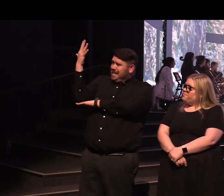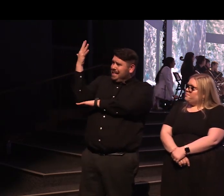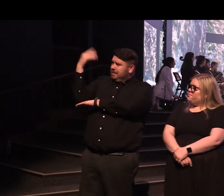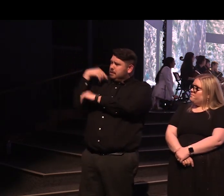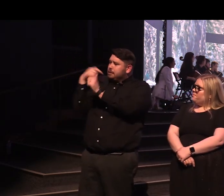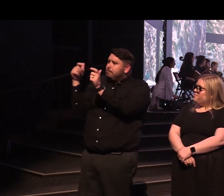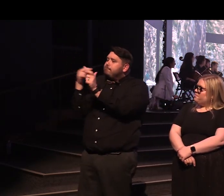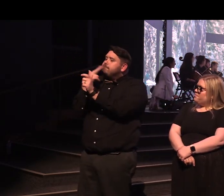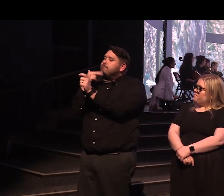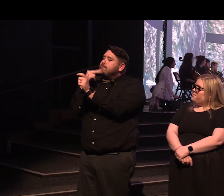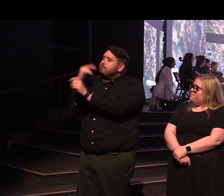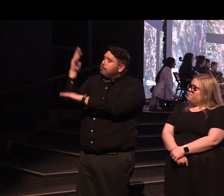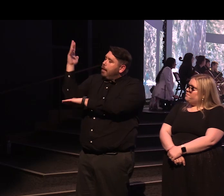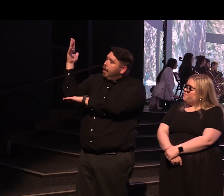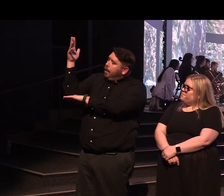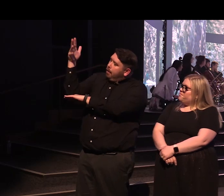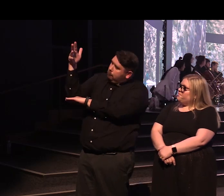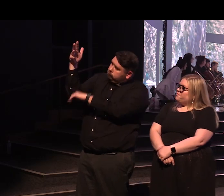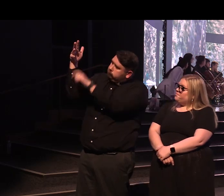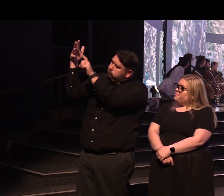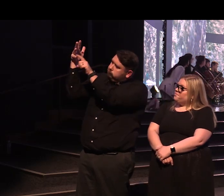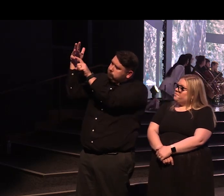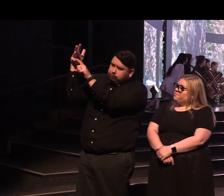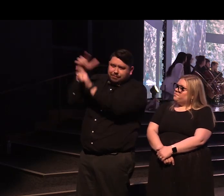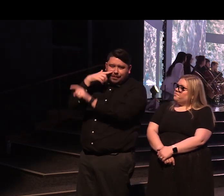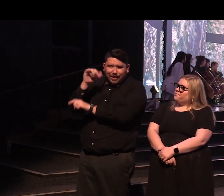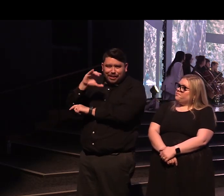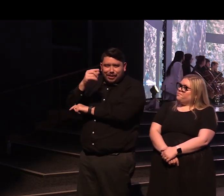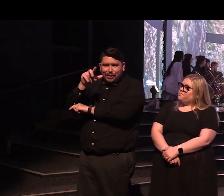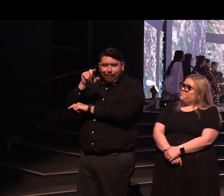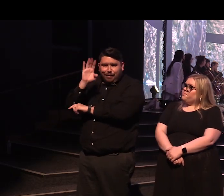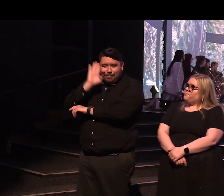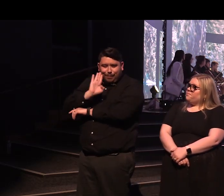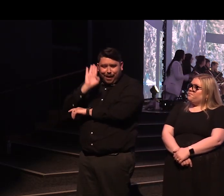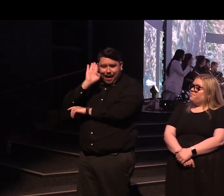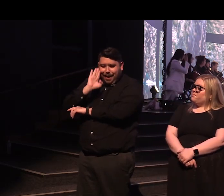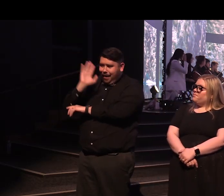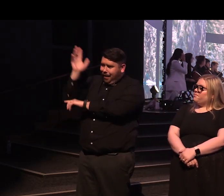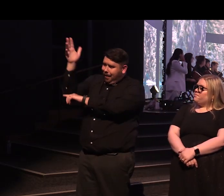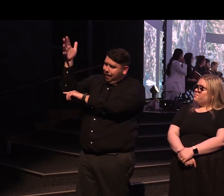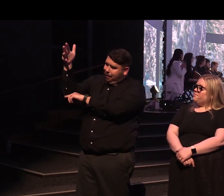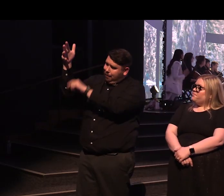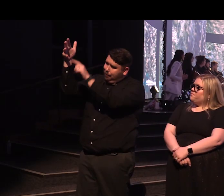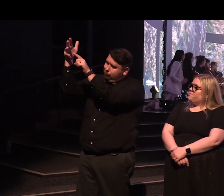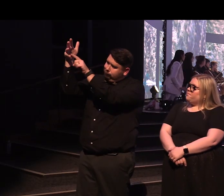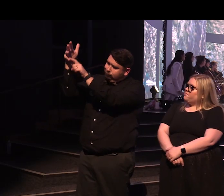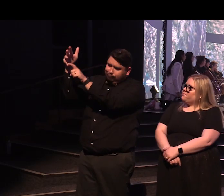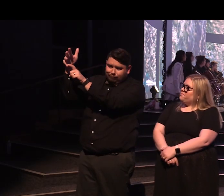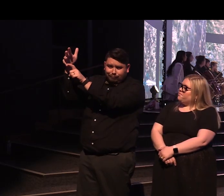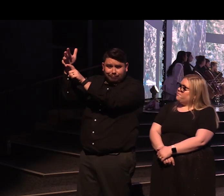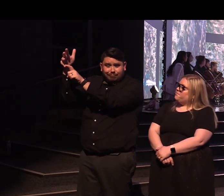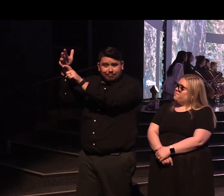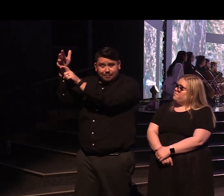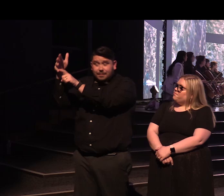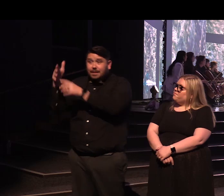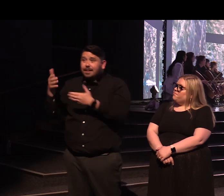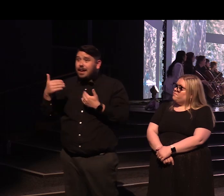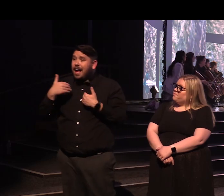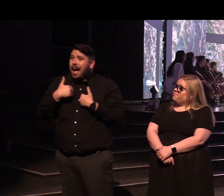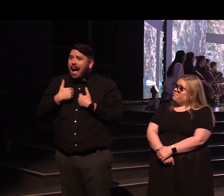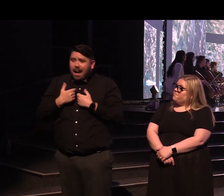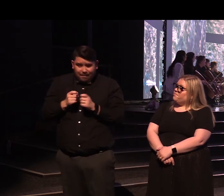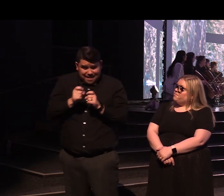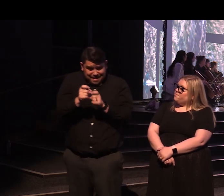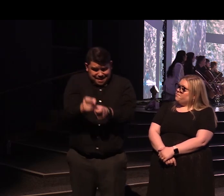there stands a little Christmas tree. It looks a lot like Charlie Brown's, And